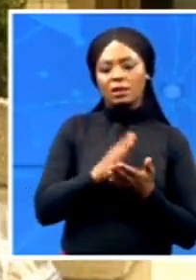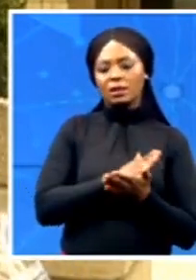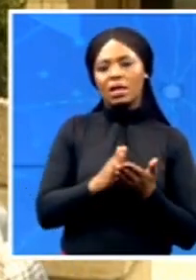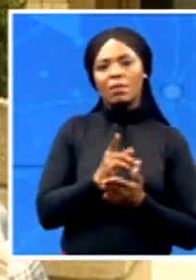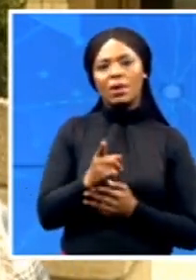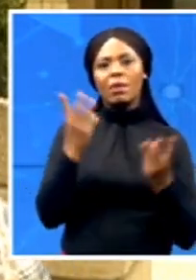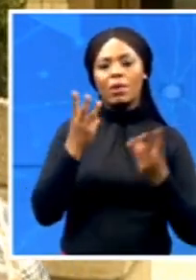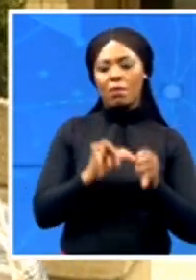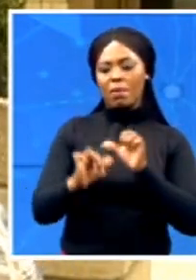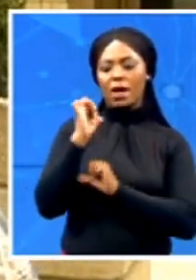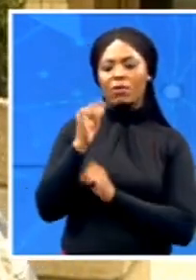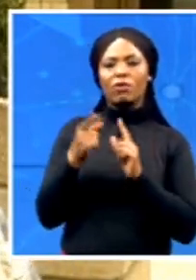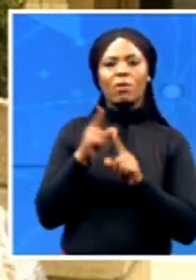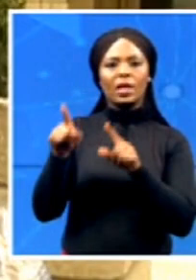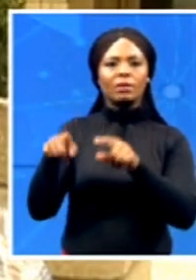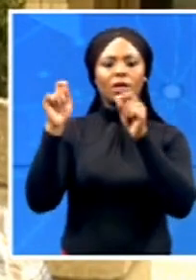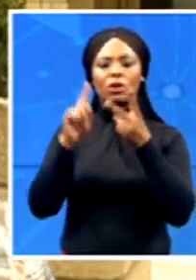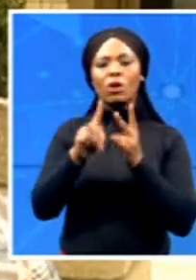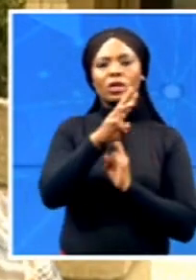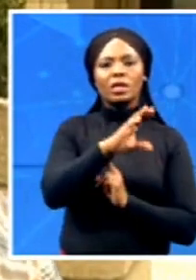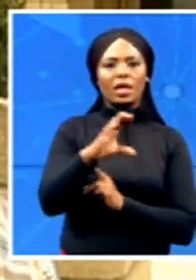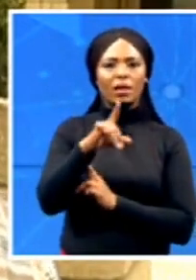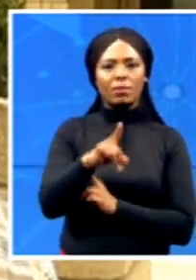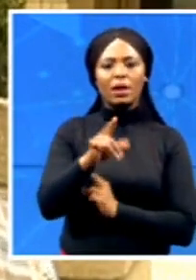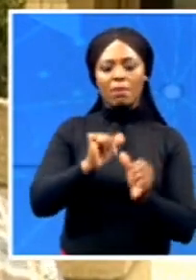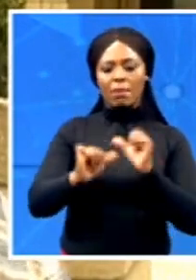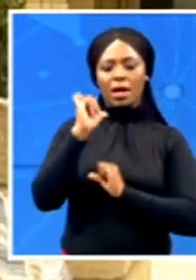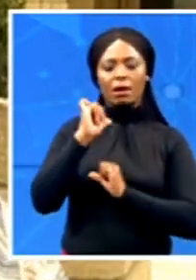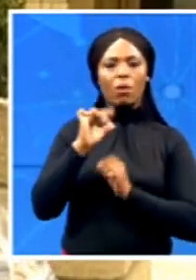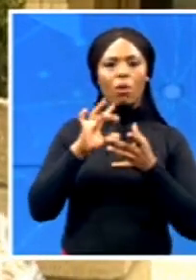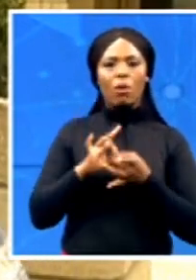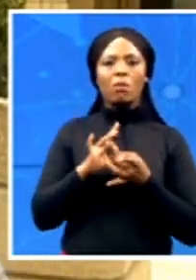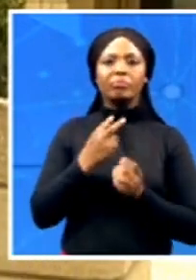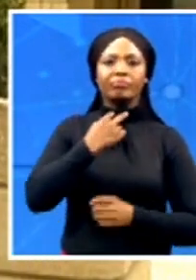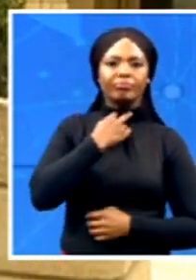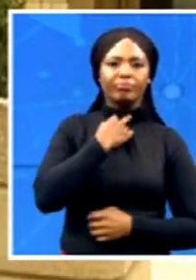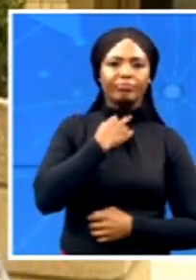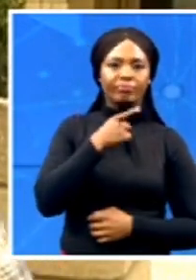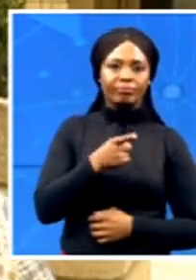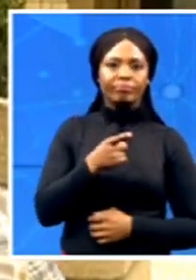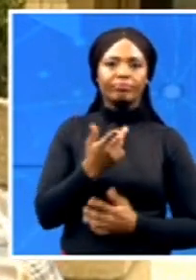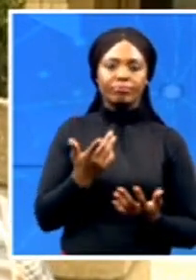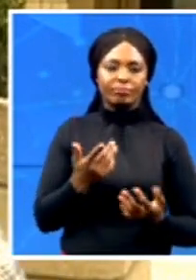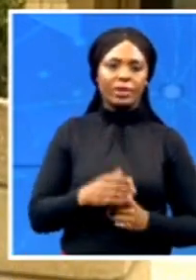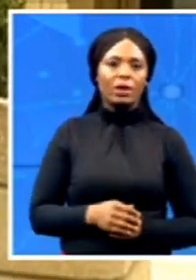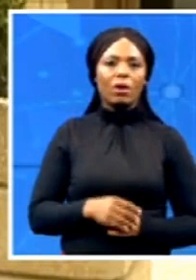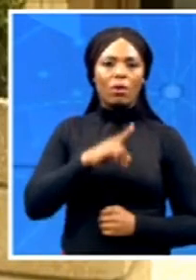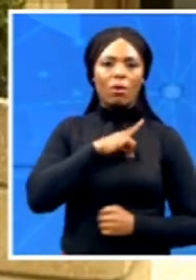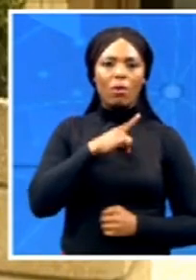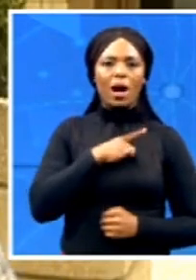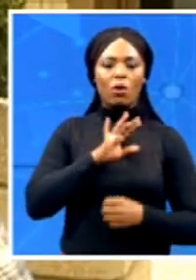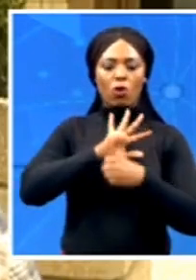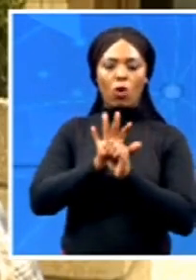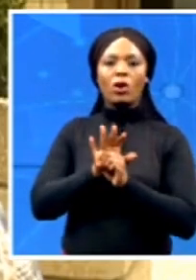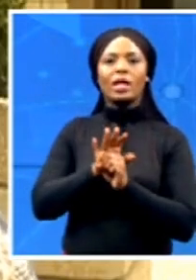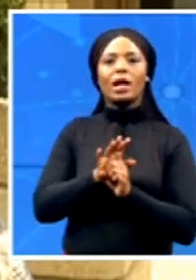Western Cape, so they were not able to come back home for holidays due to COVID-19 restrictions. But it is congested